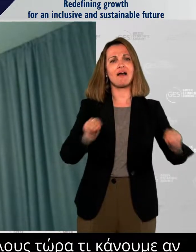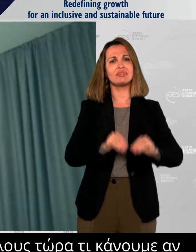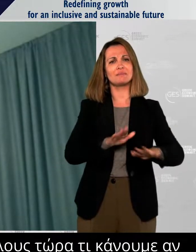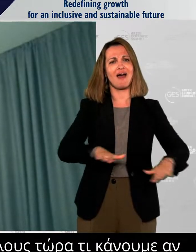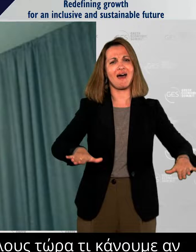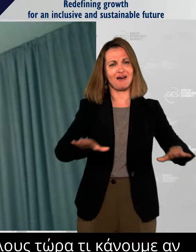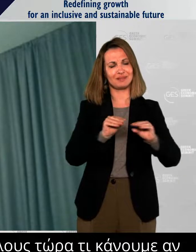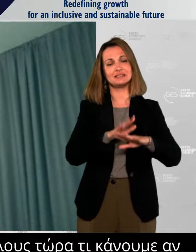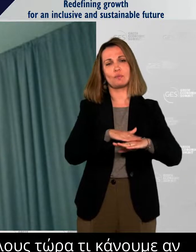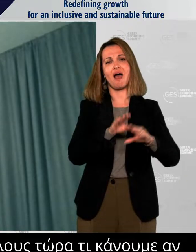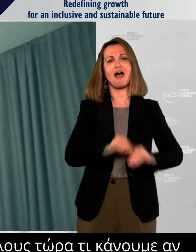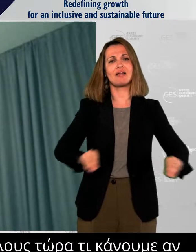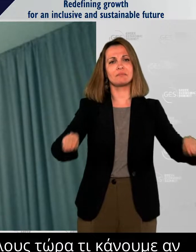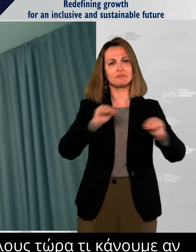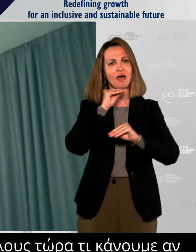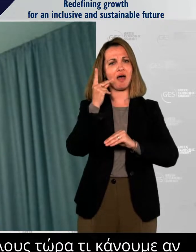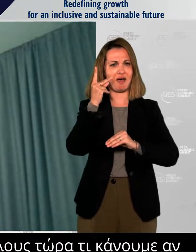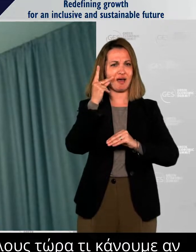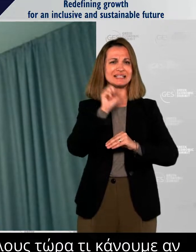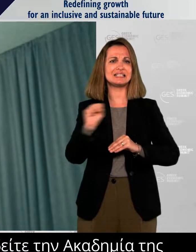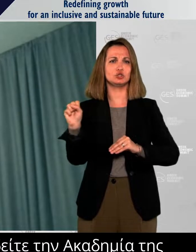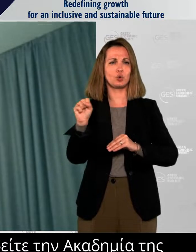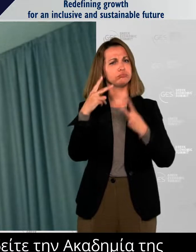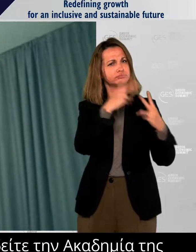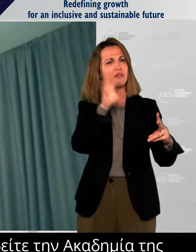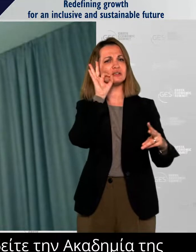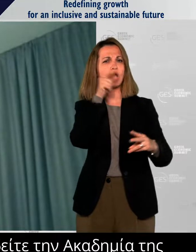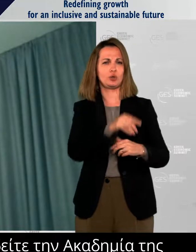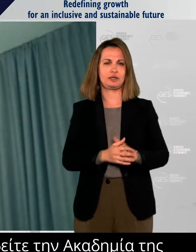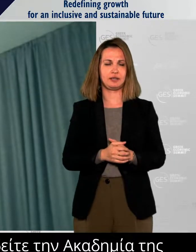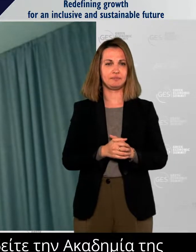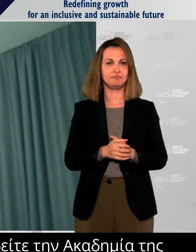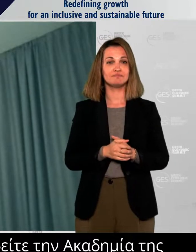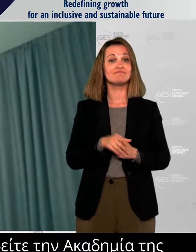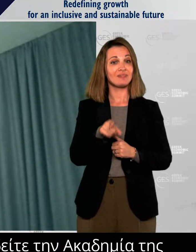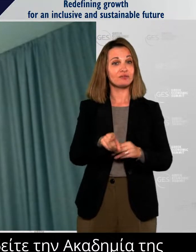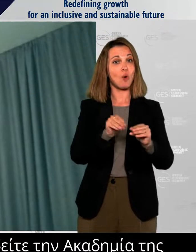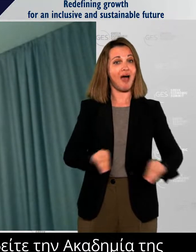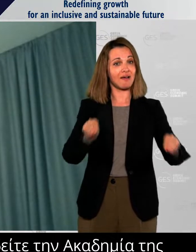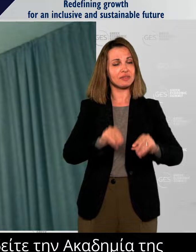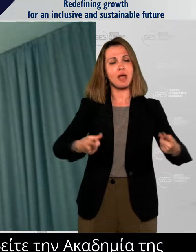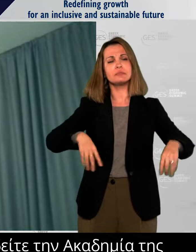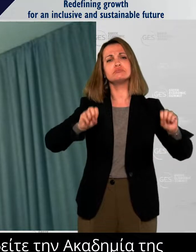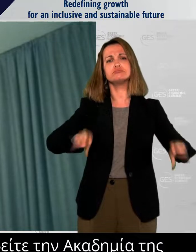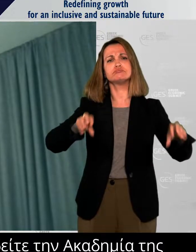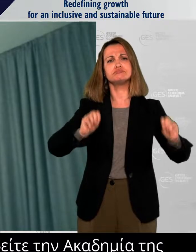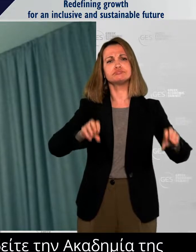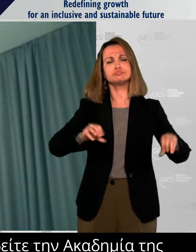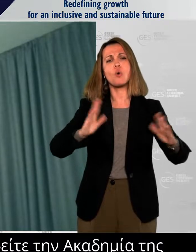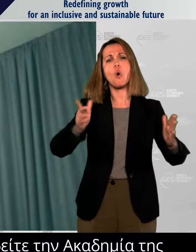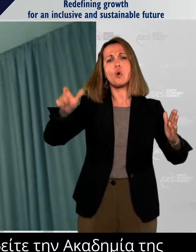Cisco Academy where we're gonna train everyone around digital skills,